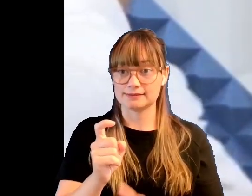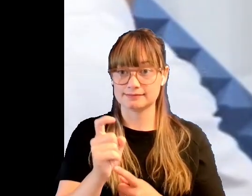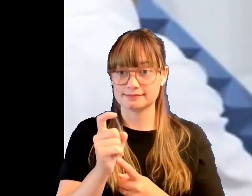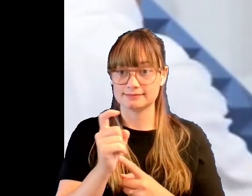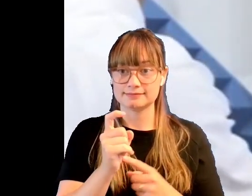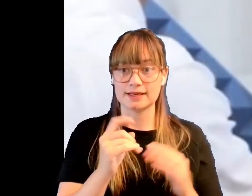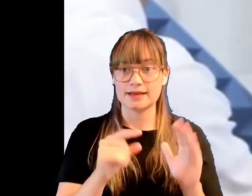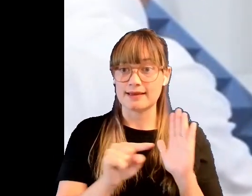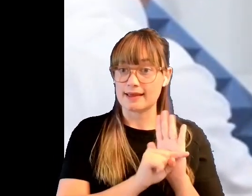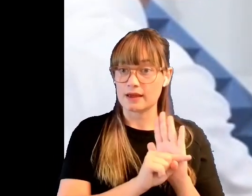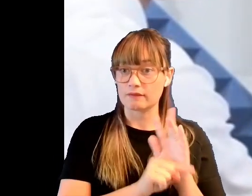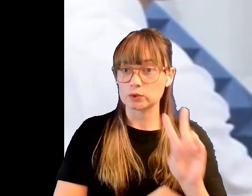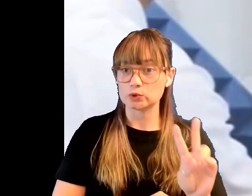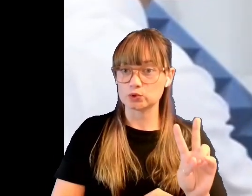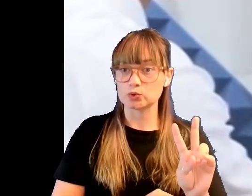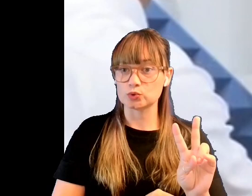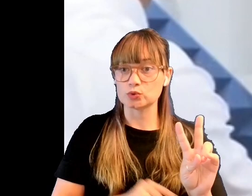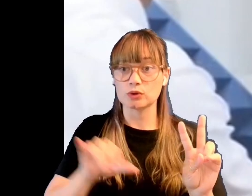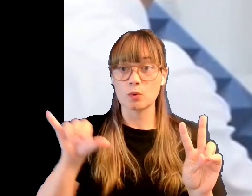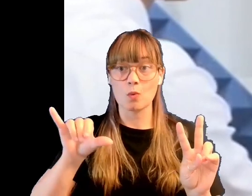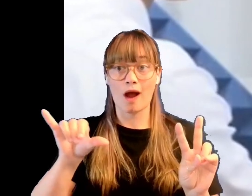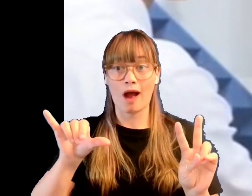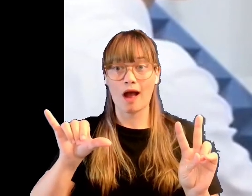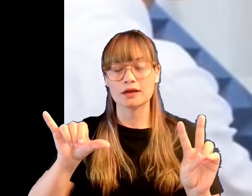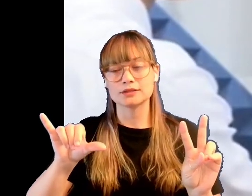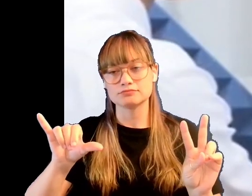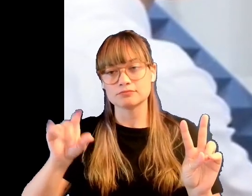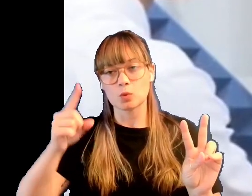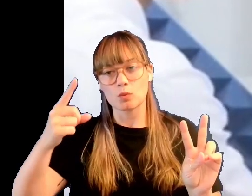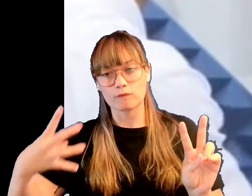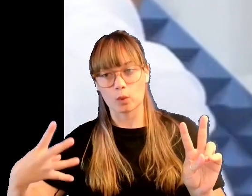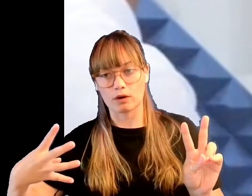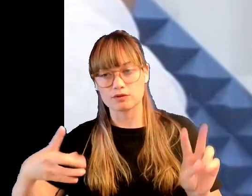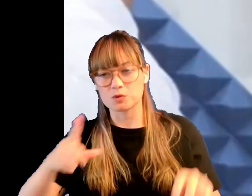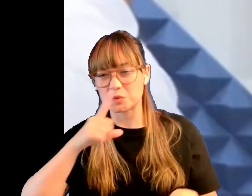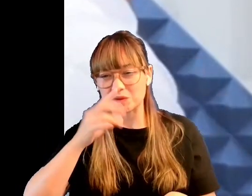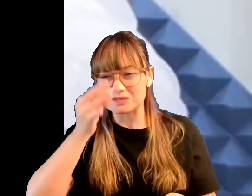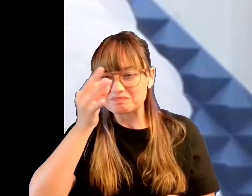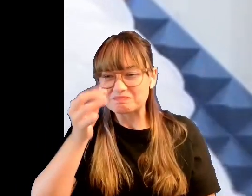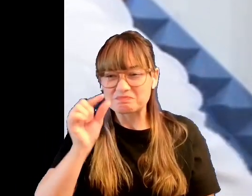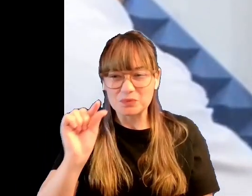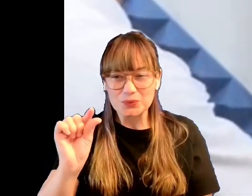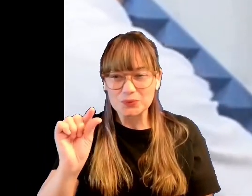y is 1/4, which is almost nothing.